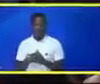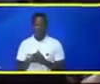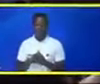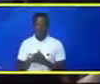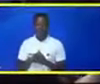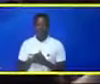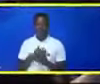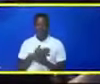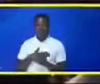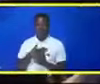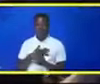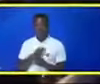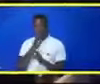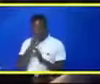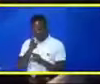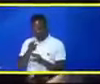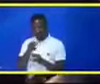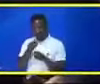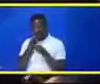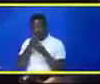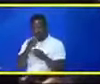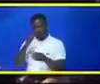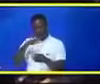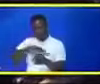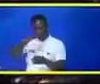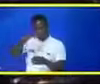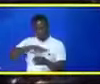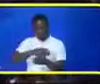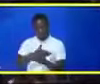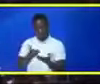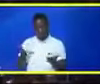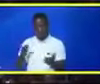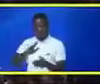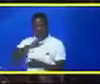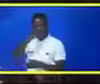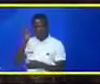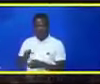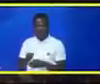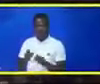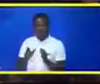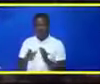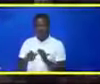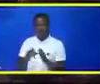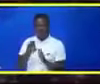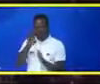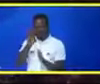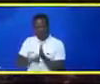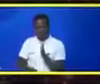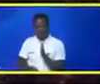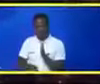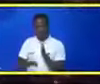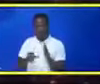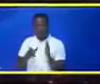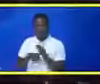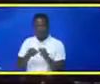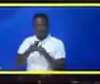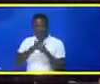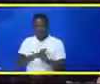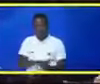With all due respect, let me speak to men and women of God here. Never cheapen and downplay